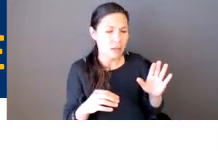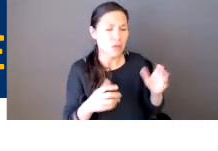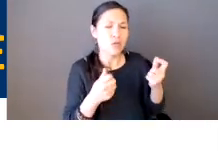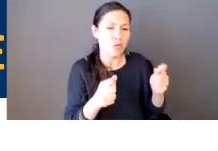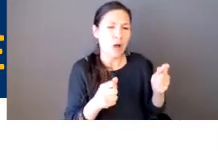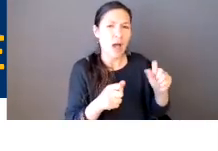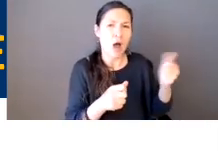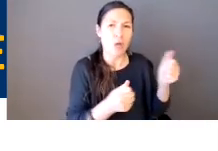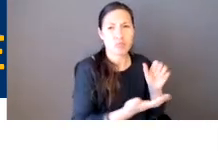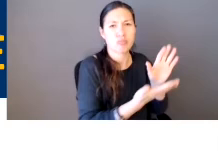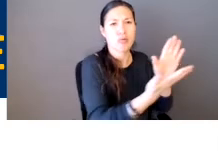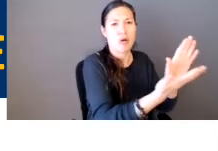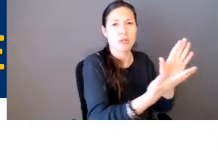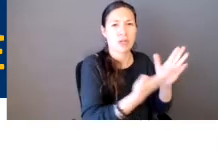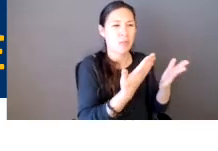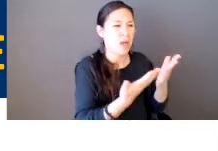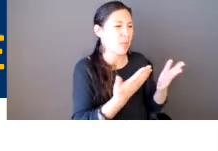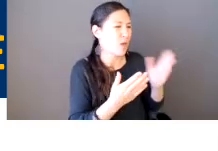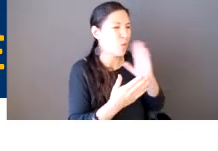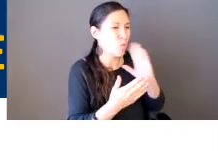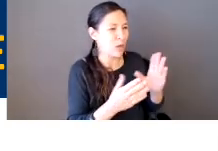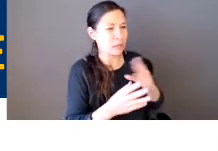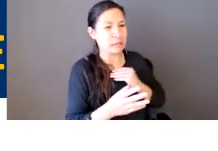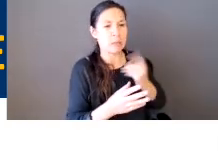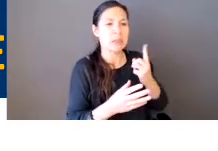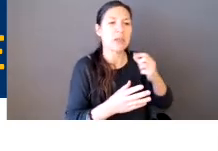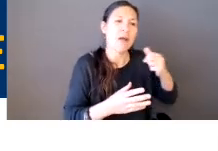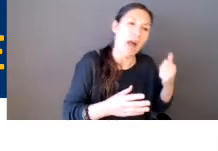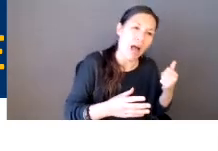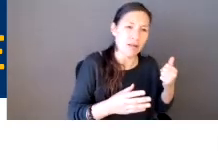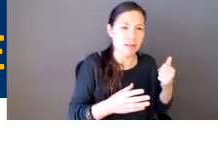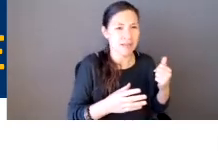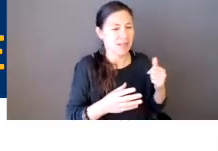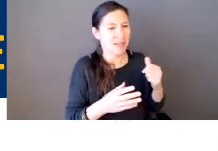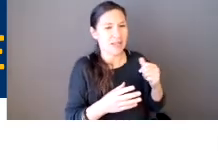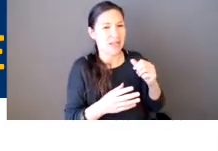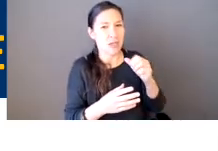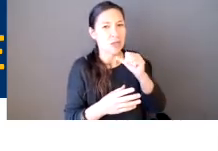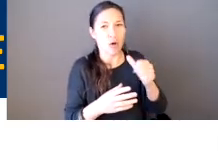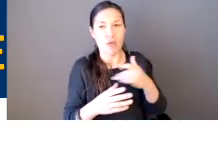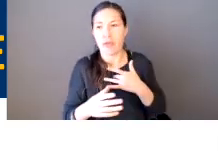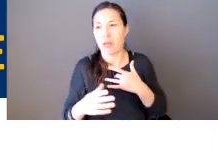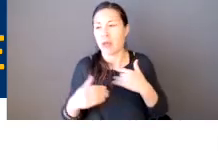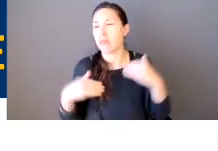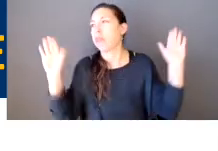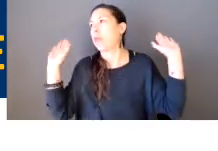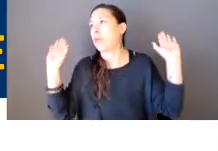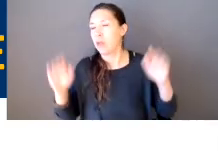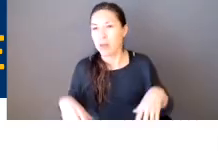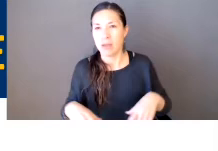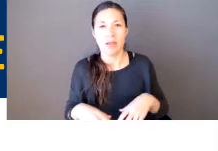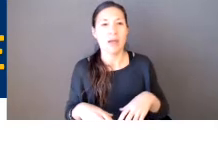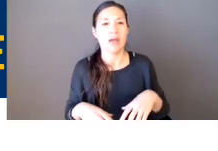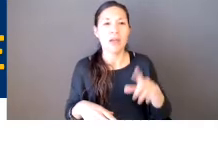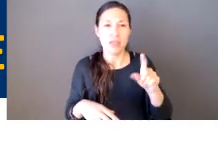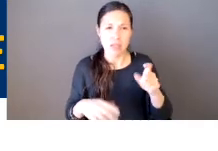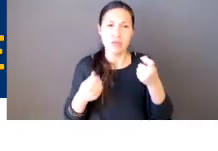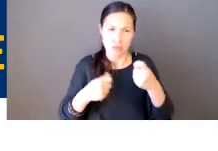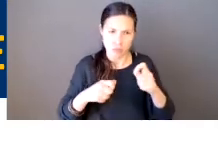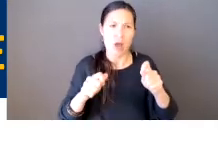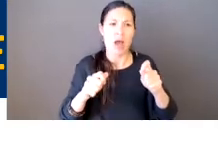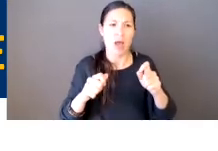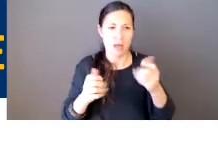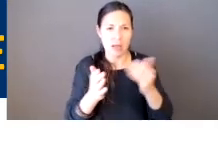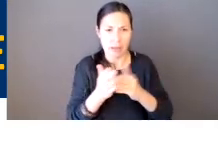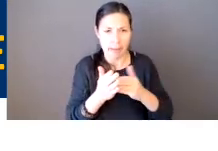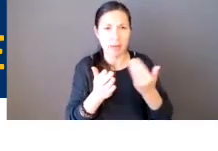a homemaker, they may accept some sort of services. So we want them to make every reasonable attempt, 1, to try and find an